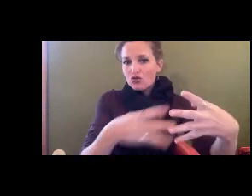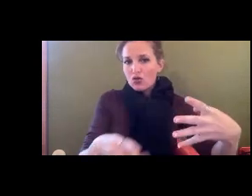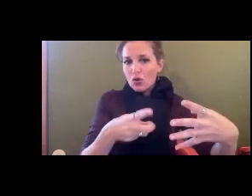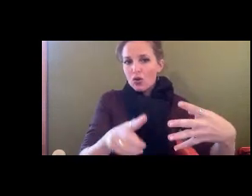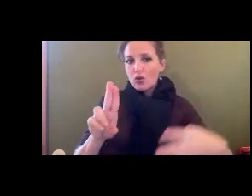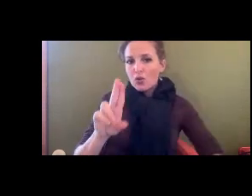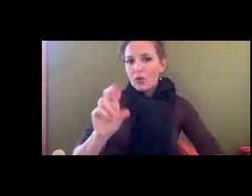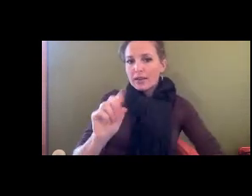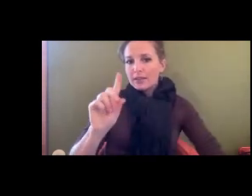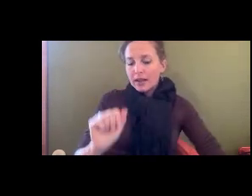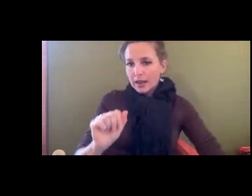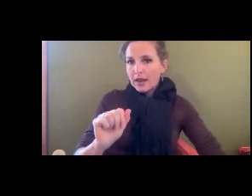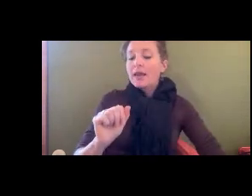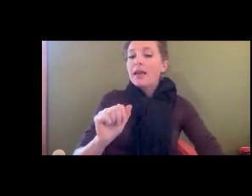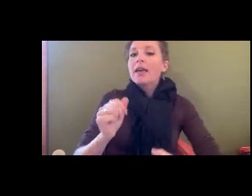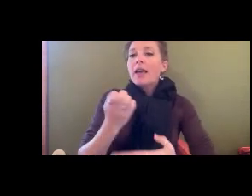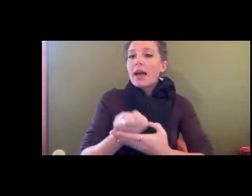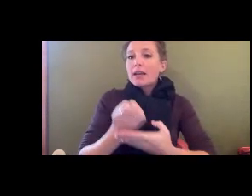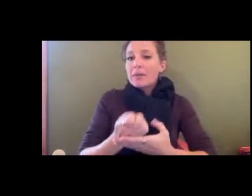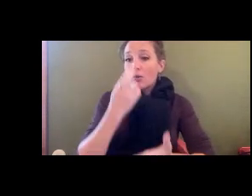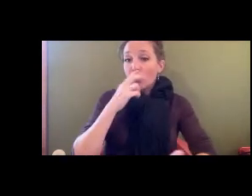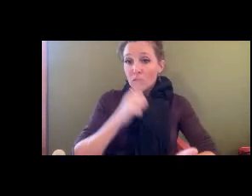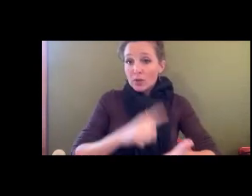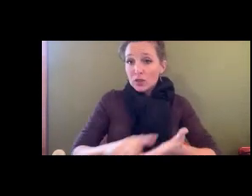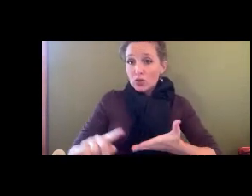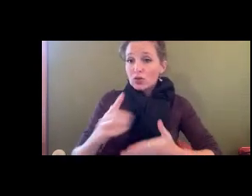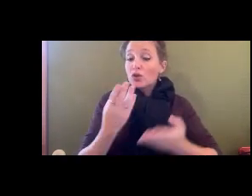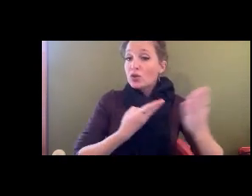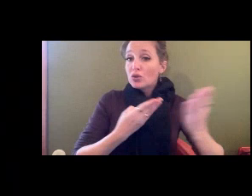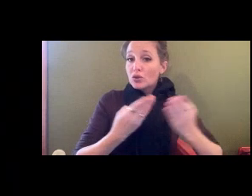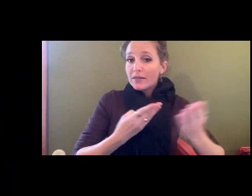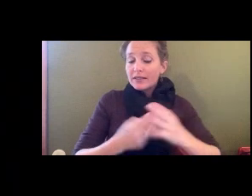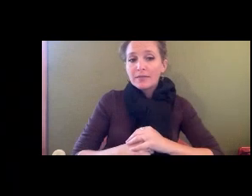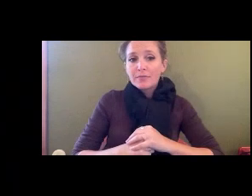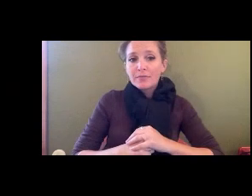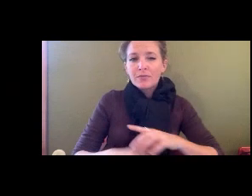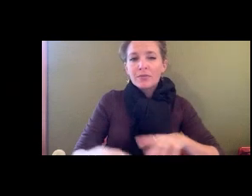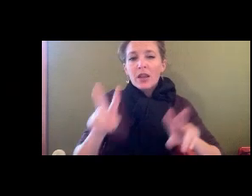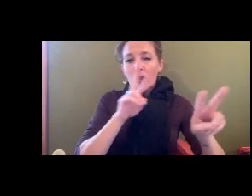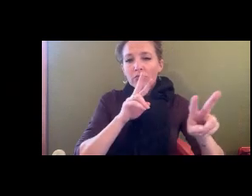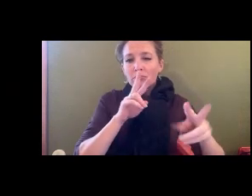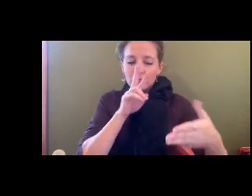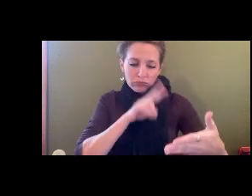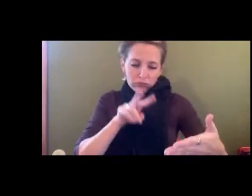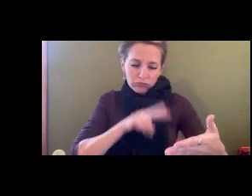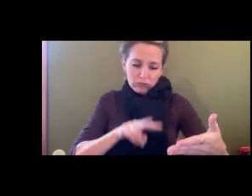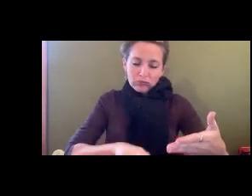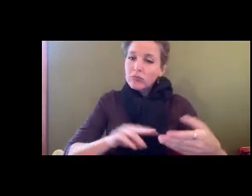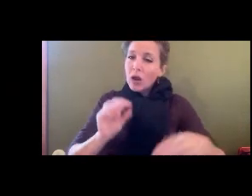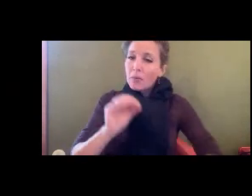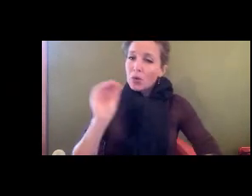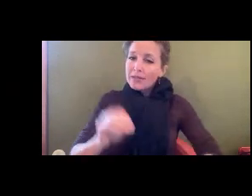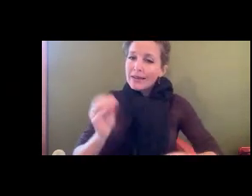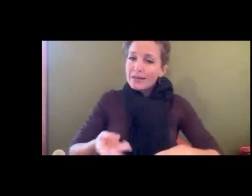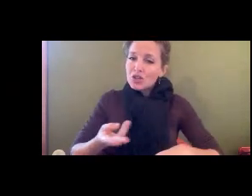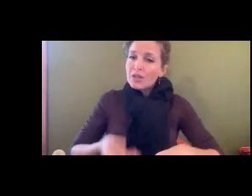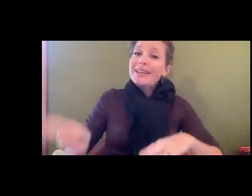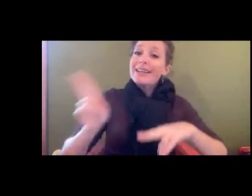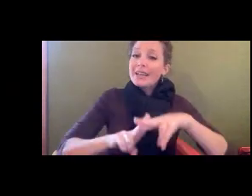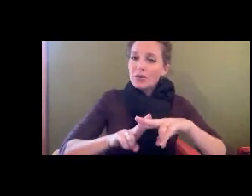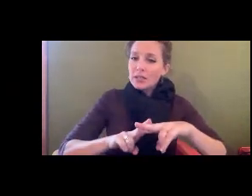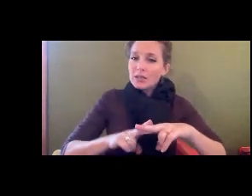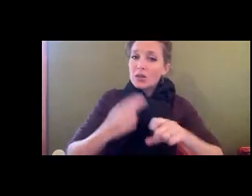Research Service, where the left-hand margin is axis is looking at percentage increase. And this is what they use